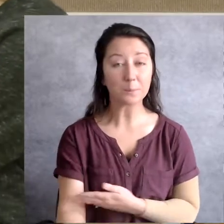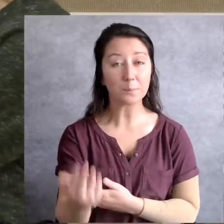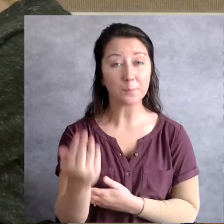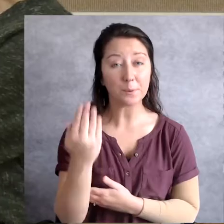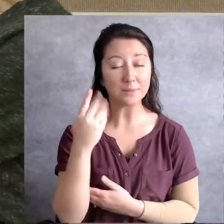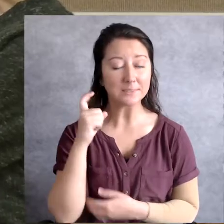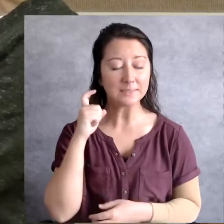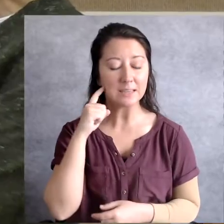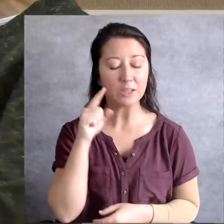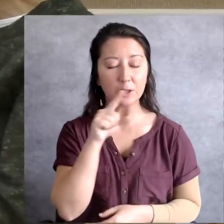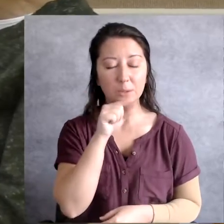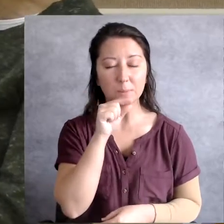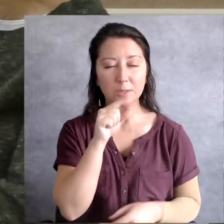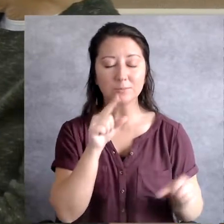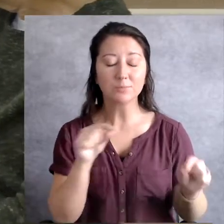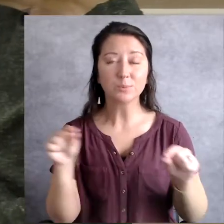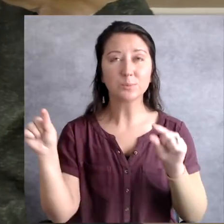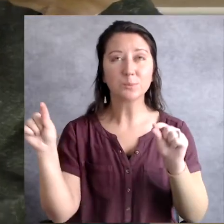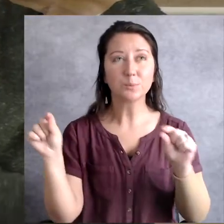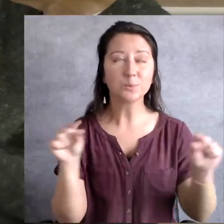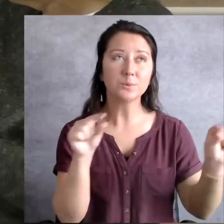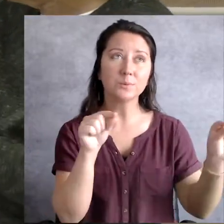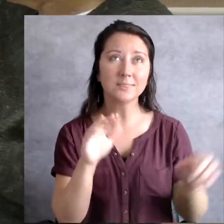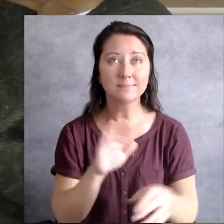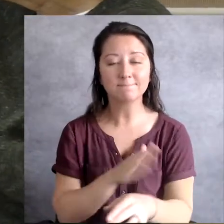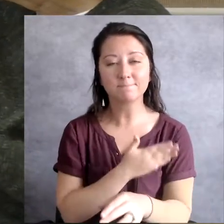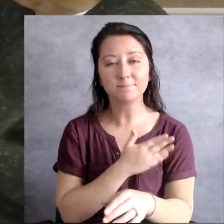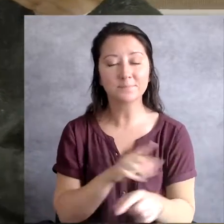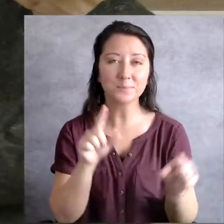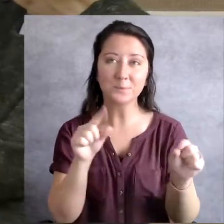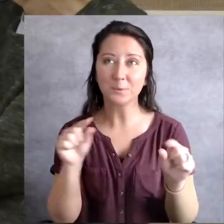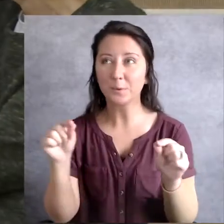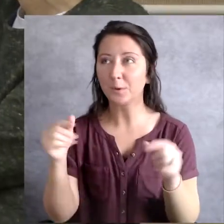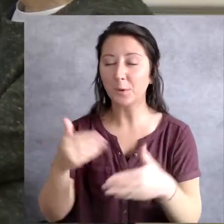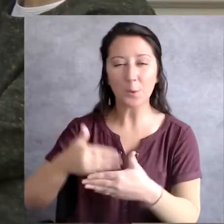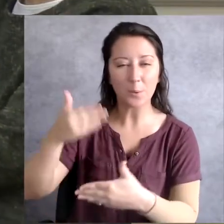In the morning, I hear the birds singing through the open window.